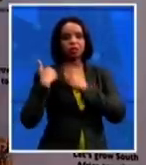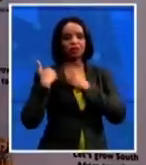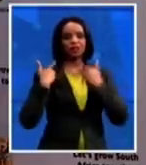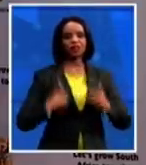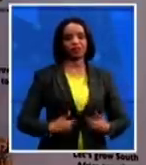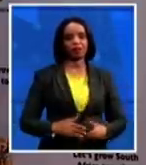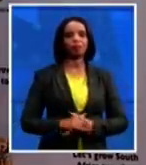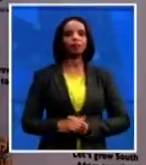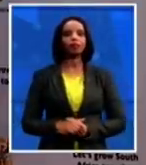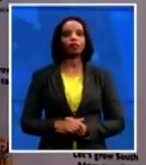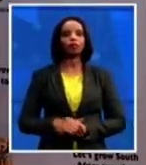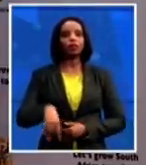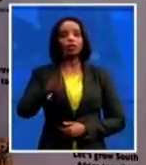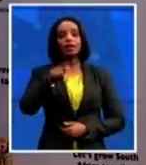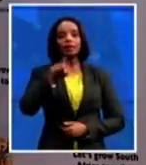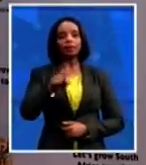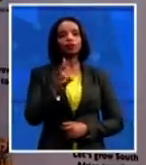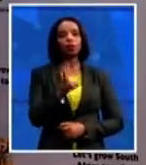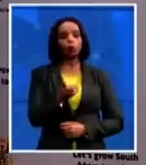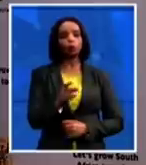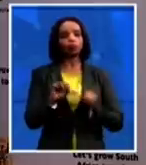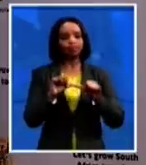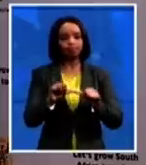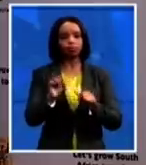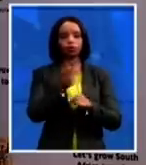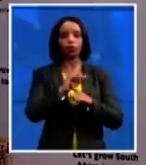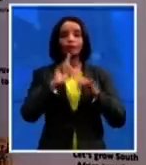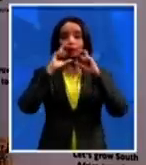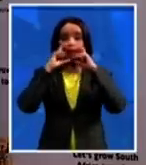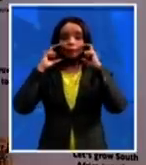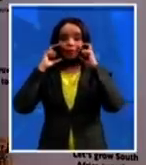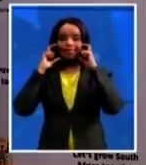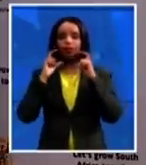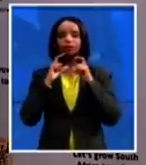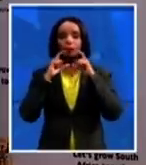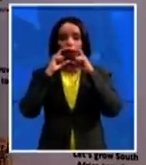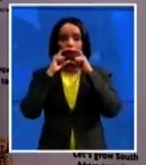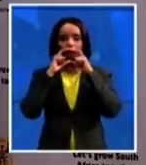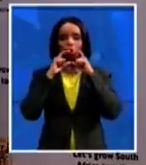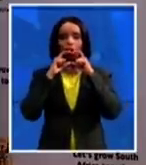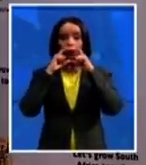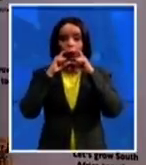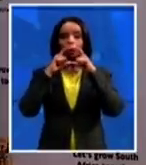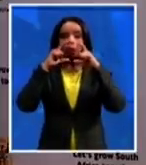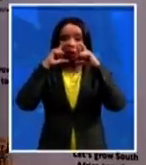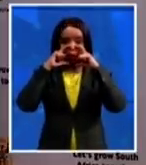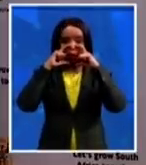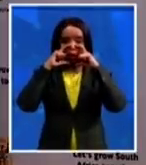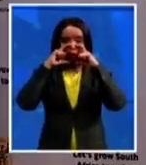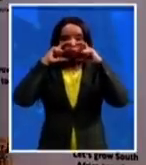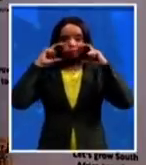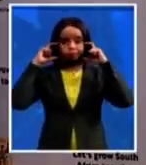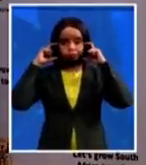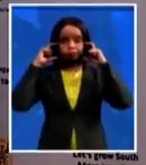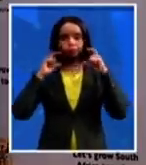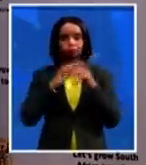a mask that covers our mouth and nose, maintaining social distancing, and regularly